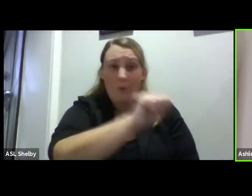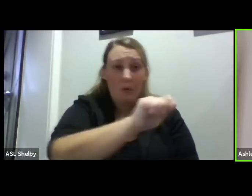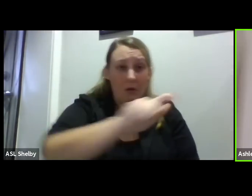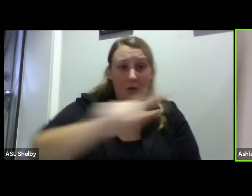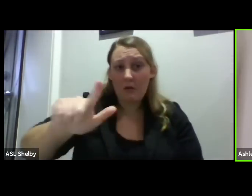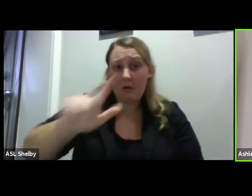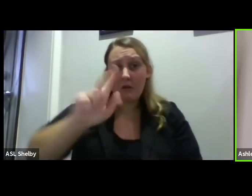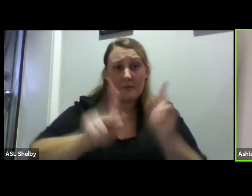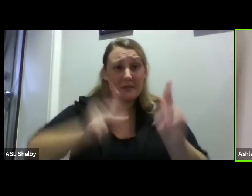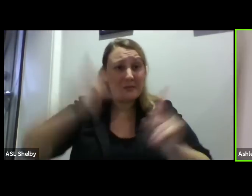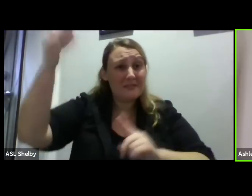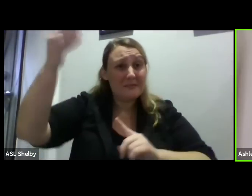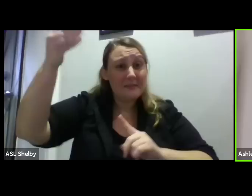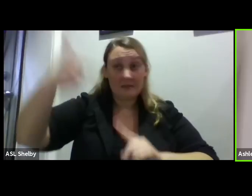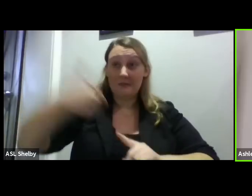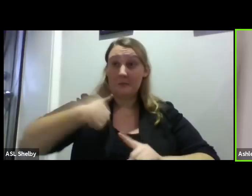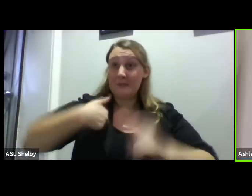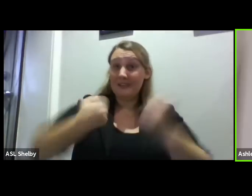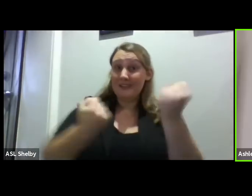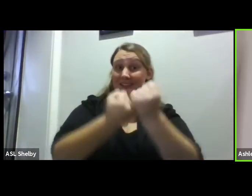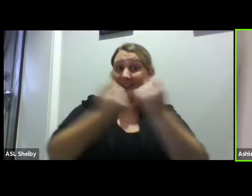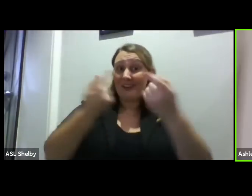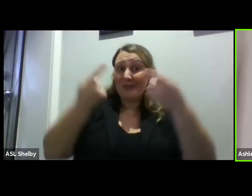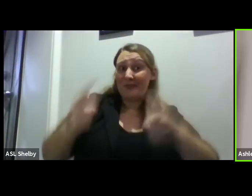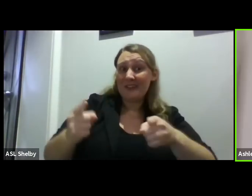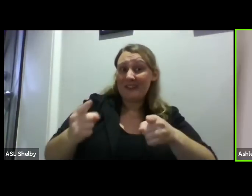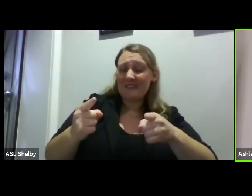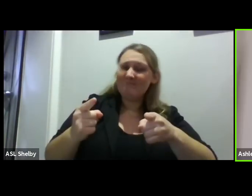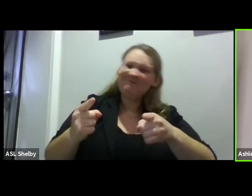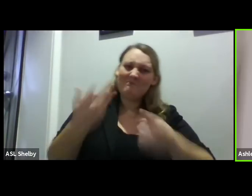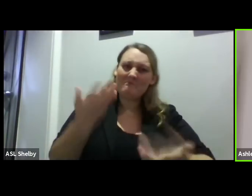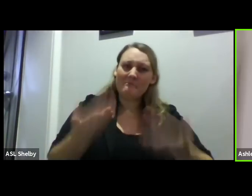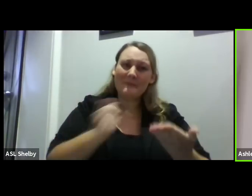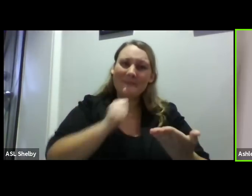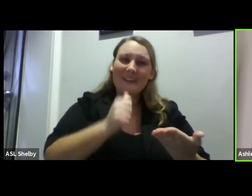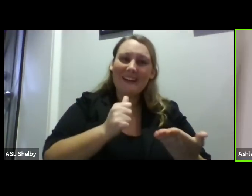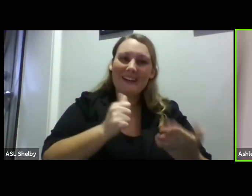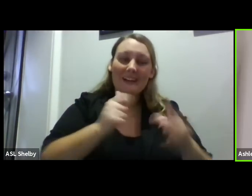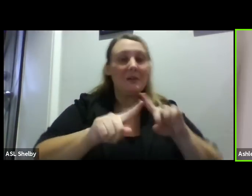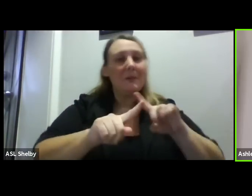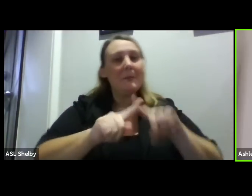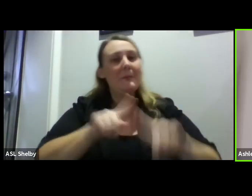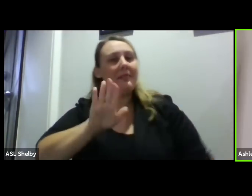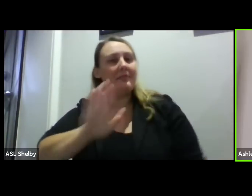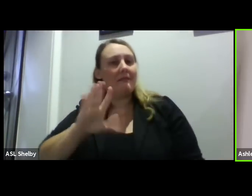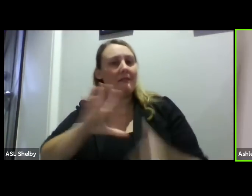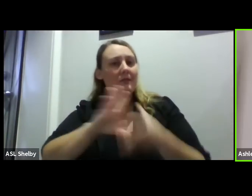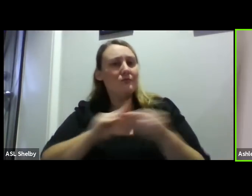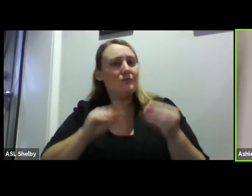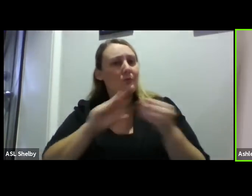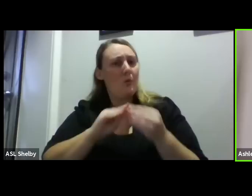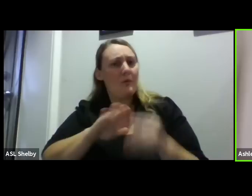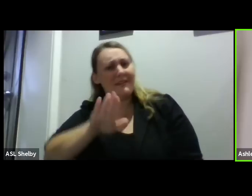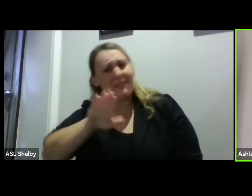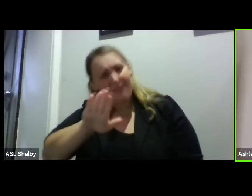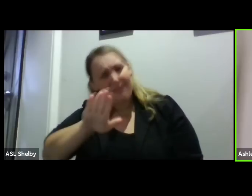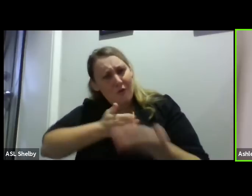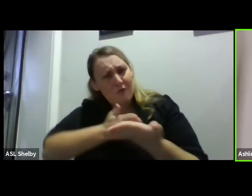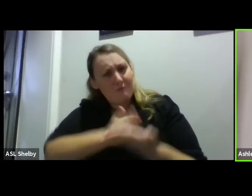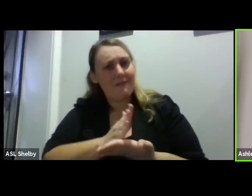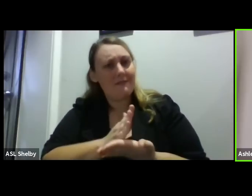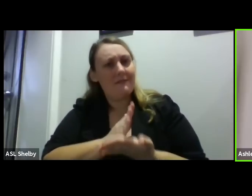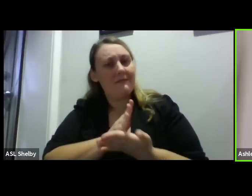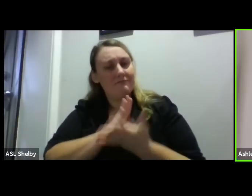is theirs and they have a right to tell it here. So please listen up, pay attention,